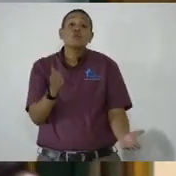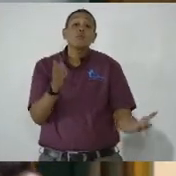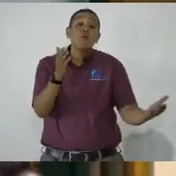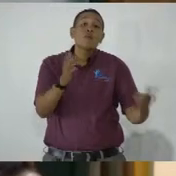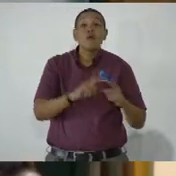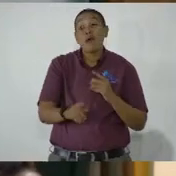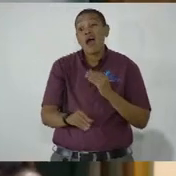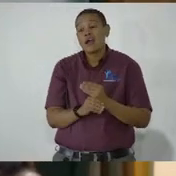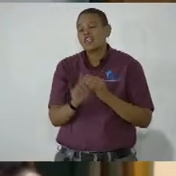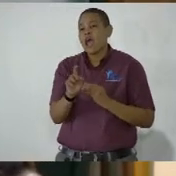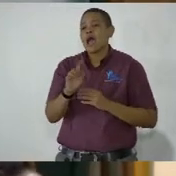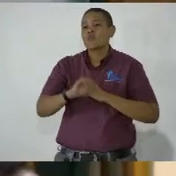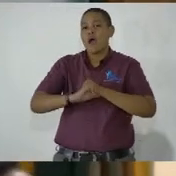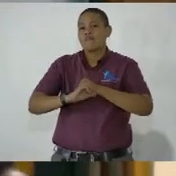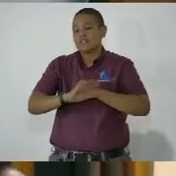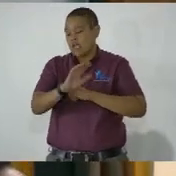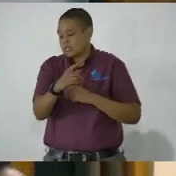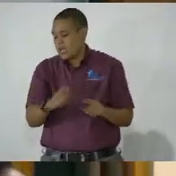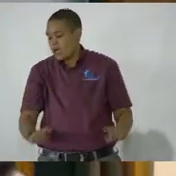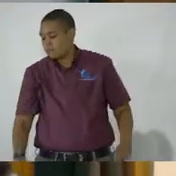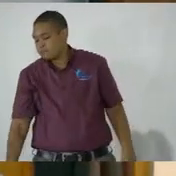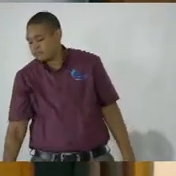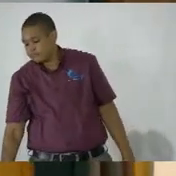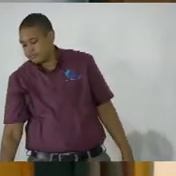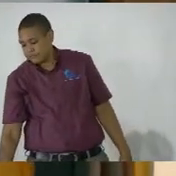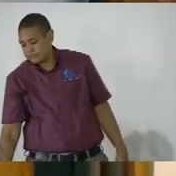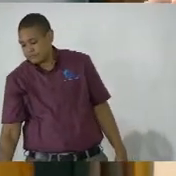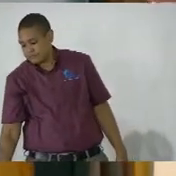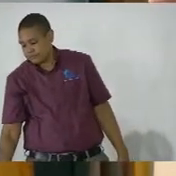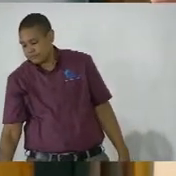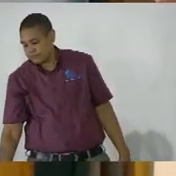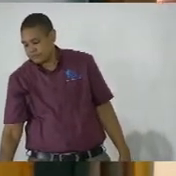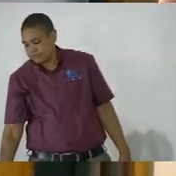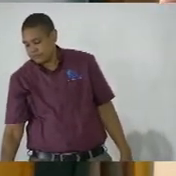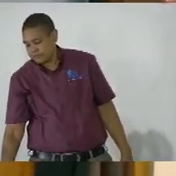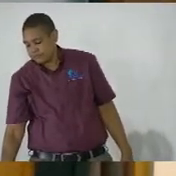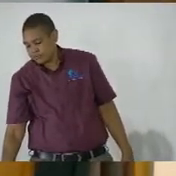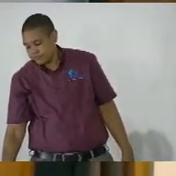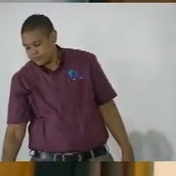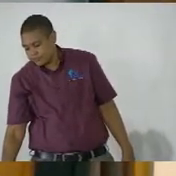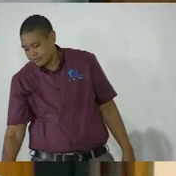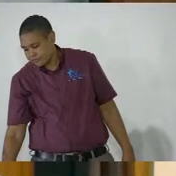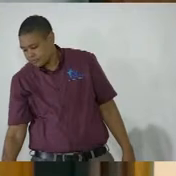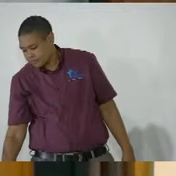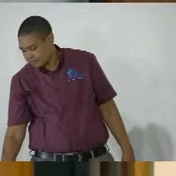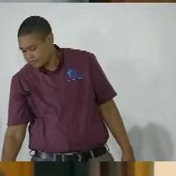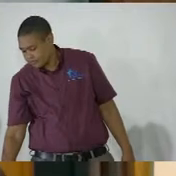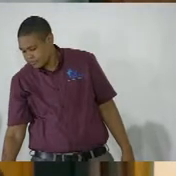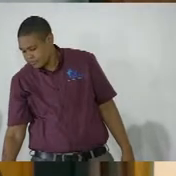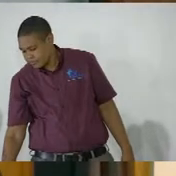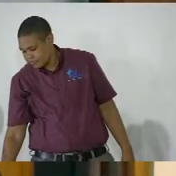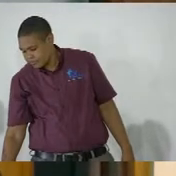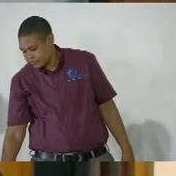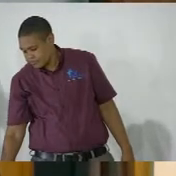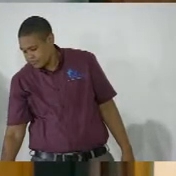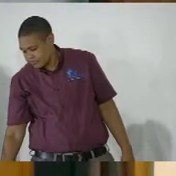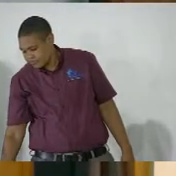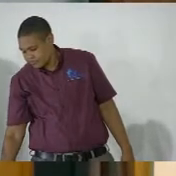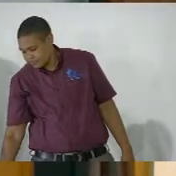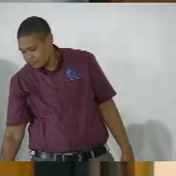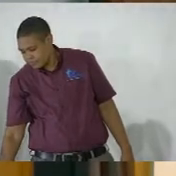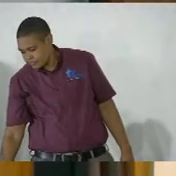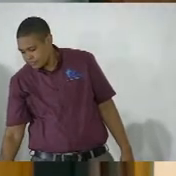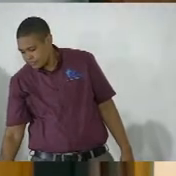but then it has to be advertised so others can actually bid, and the one who bid the lowest